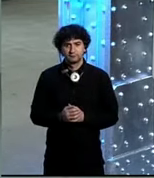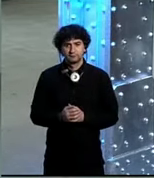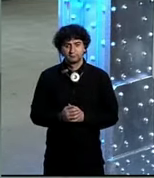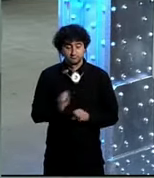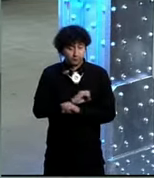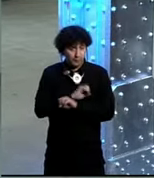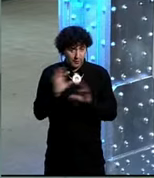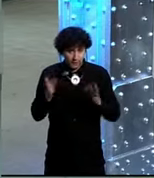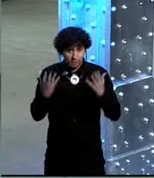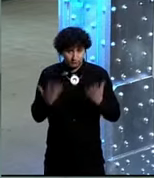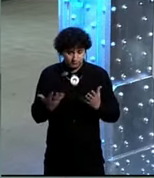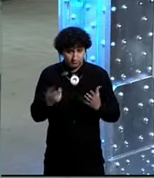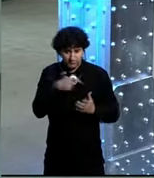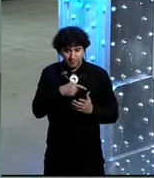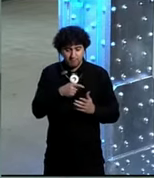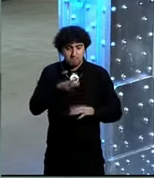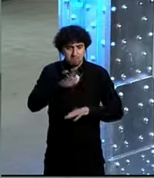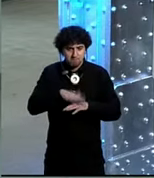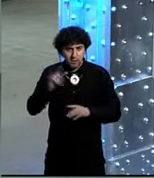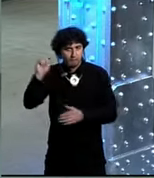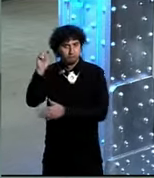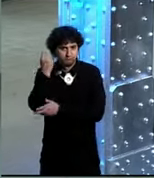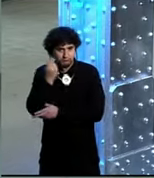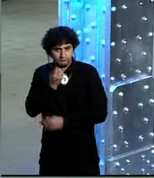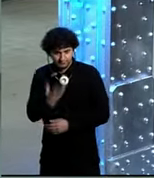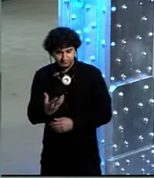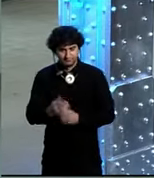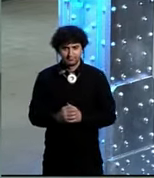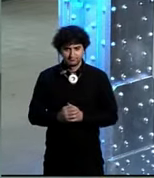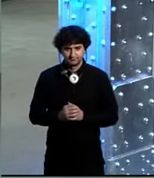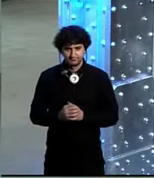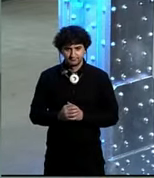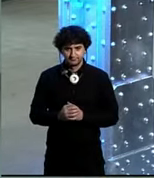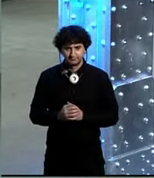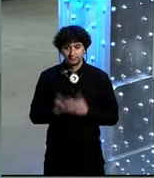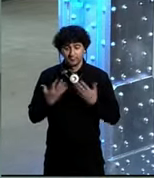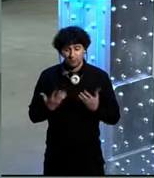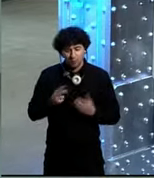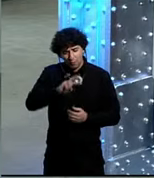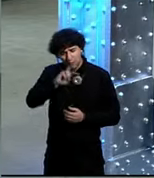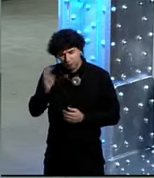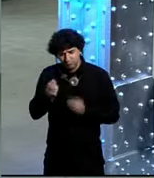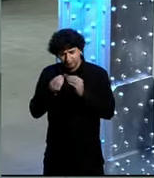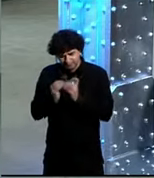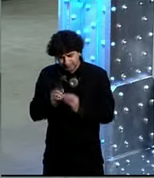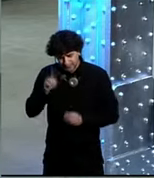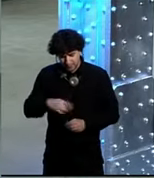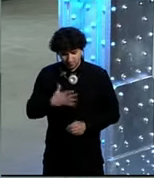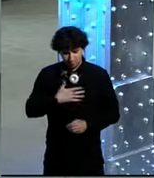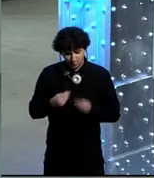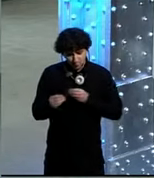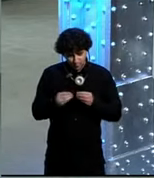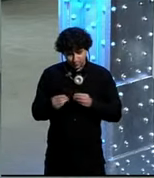point that I feel we need to do in our projects, and I need to do in my projects, put